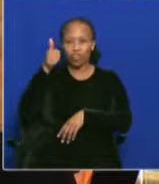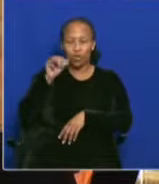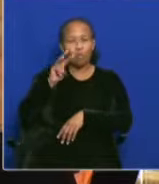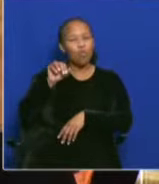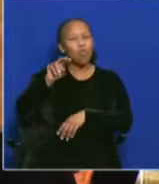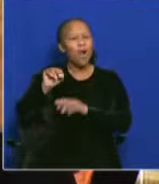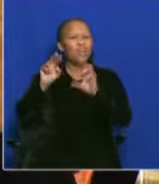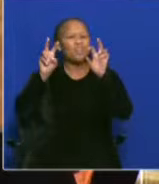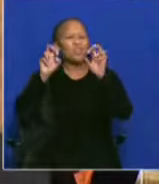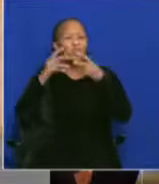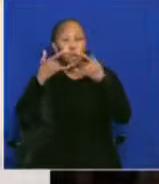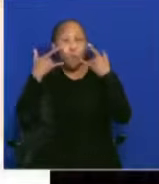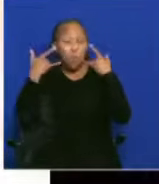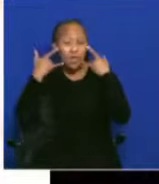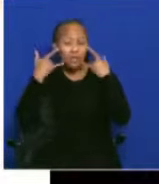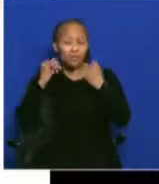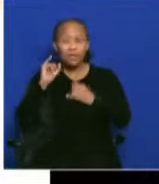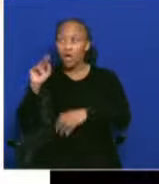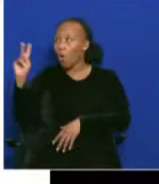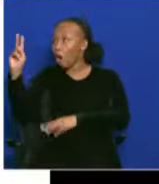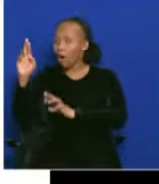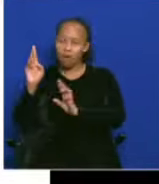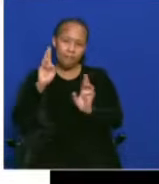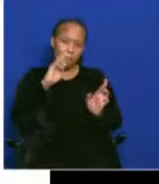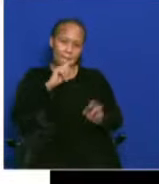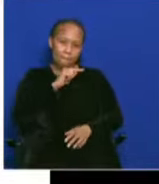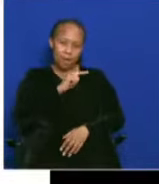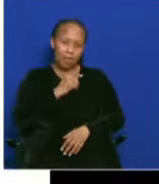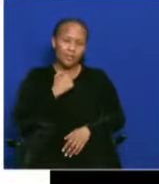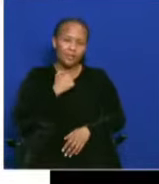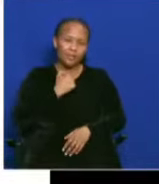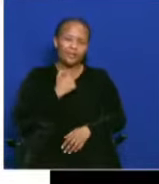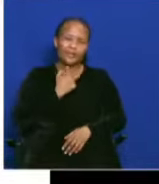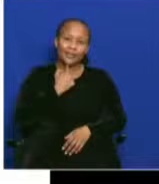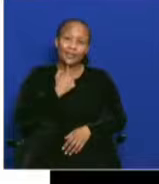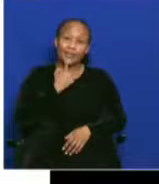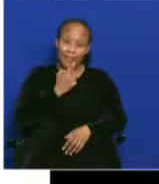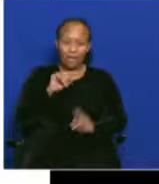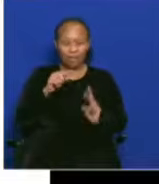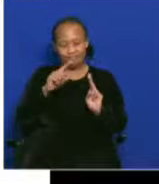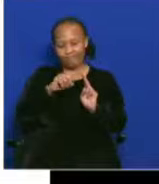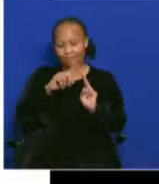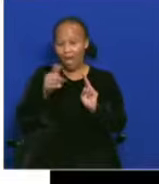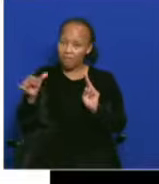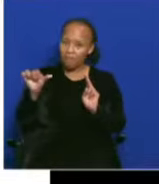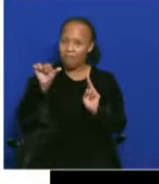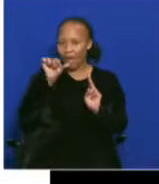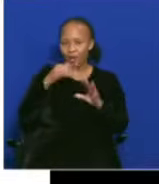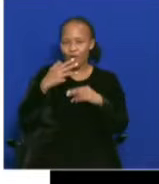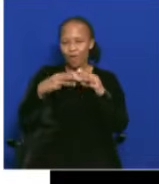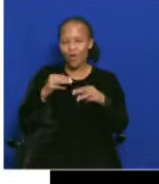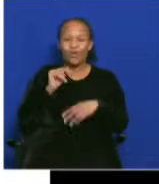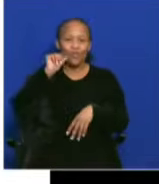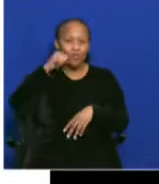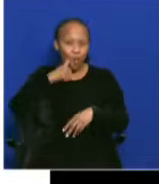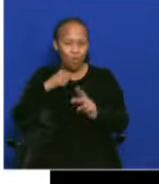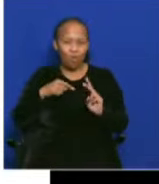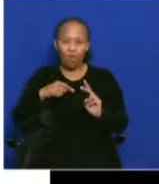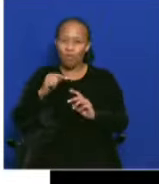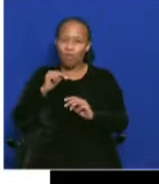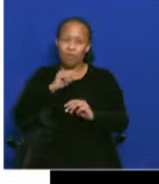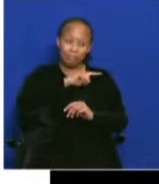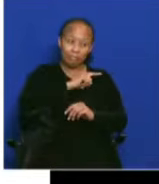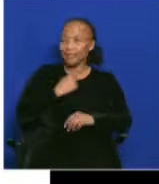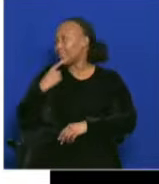And General Khan responds, he's back tomorrow. Mr. Sayed says, okay, let's keep the pressure on